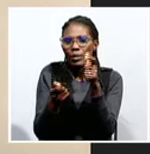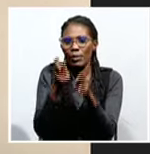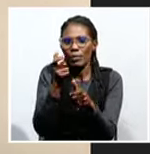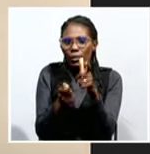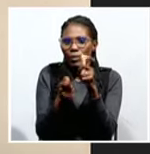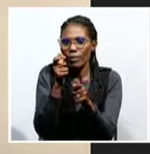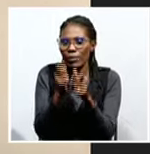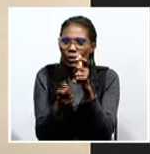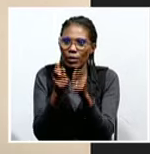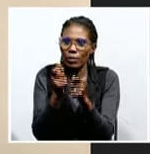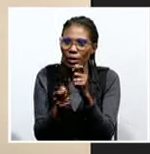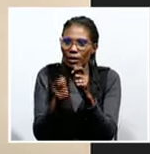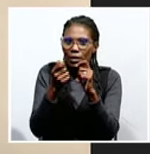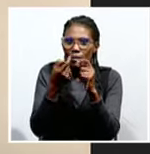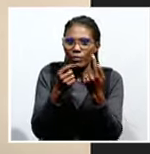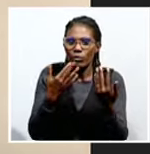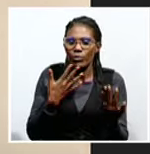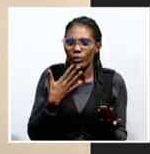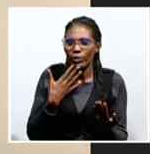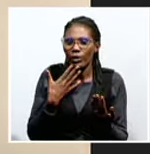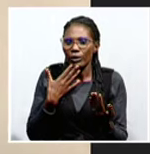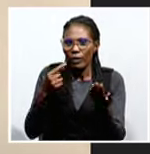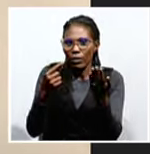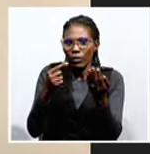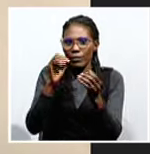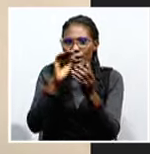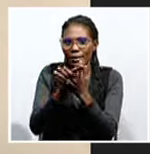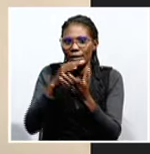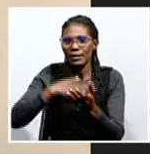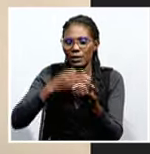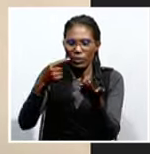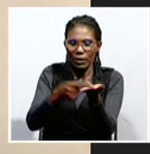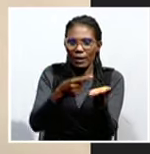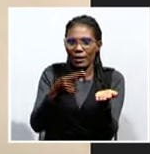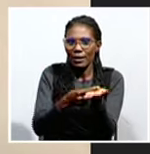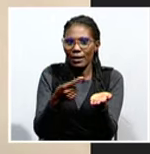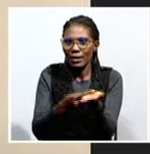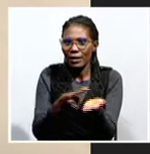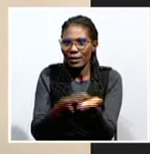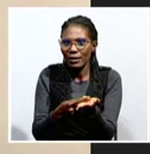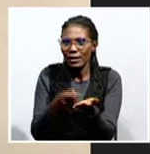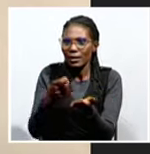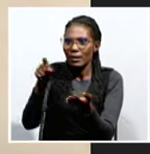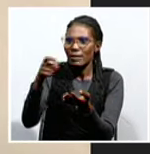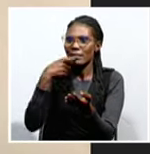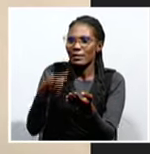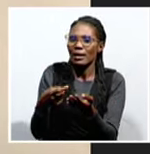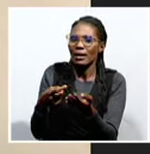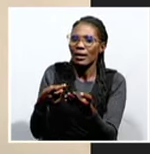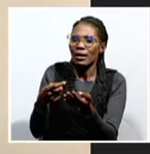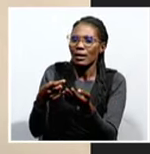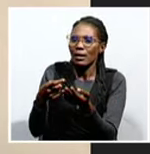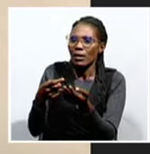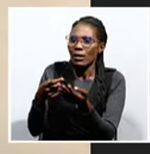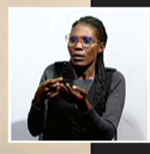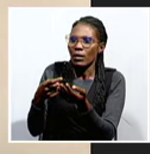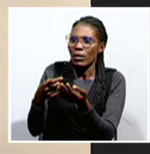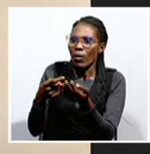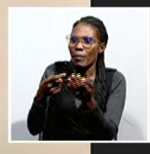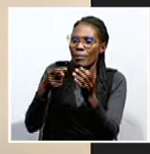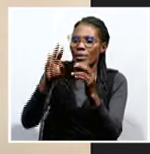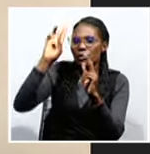from a Ghanaian friend of mine who said, he was a good man. May his soul rest